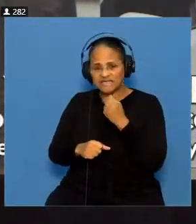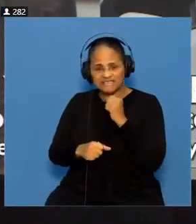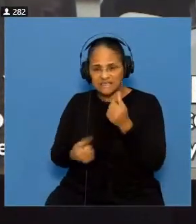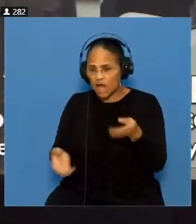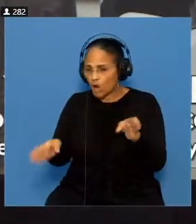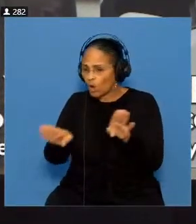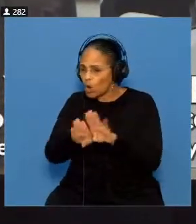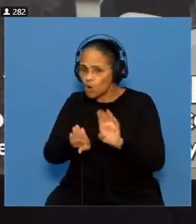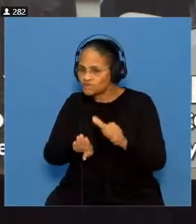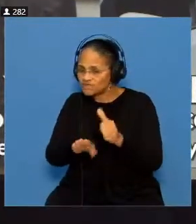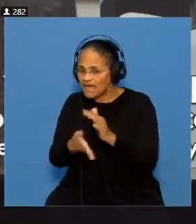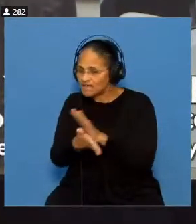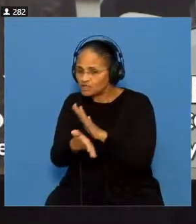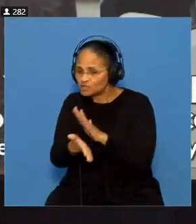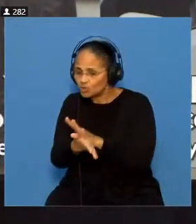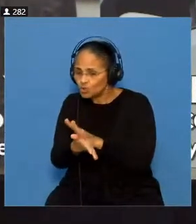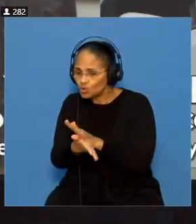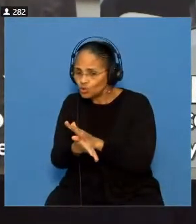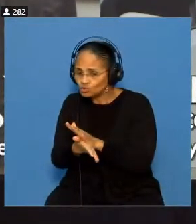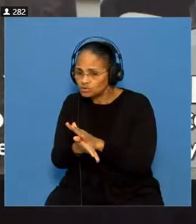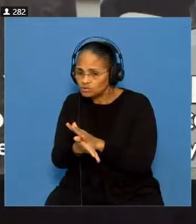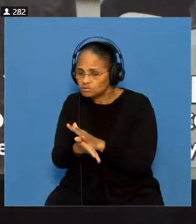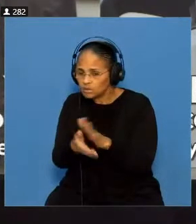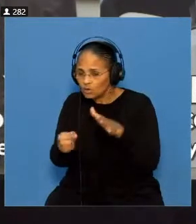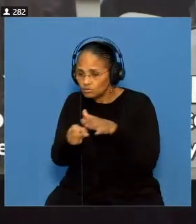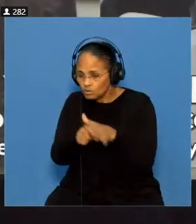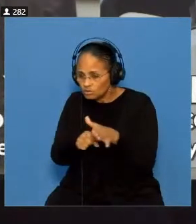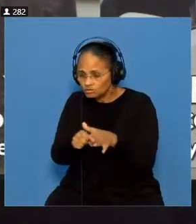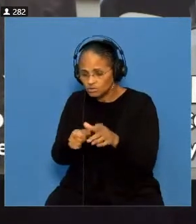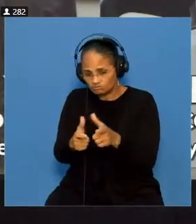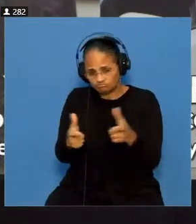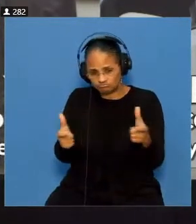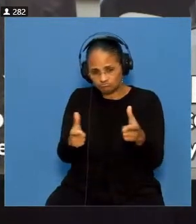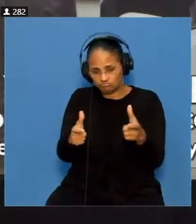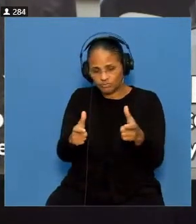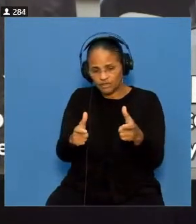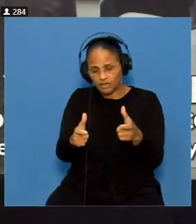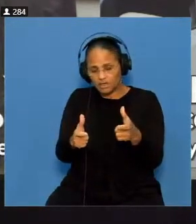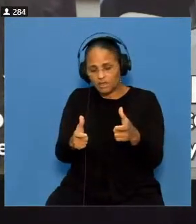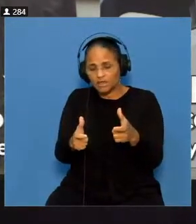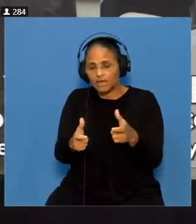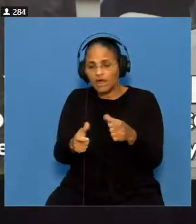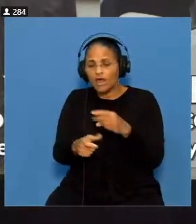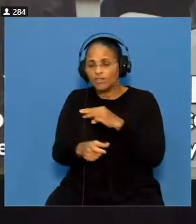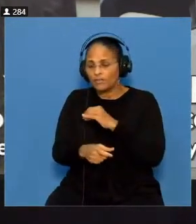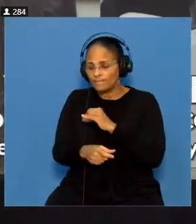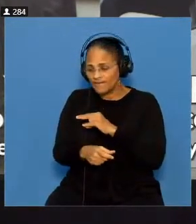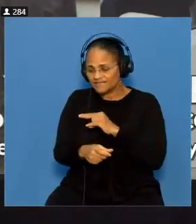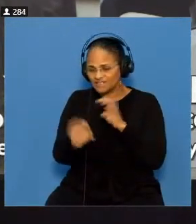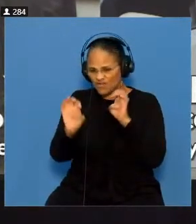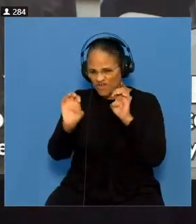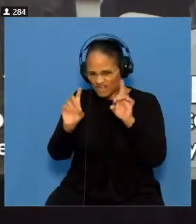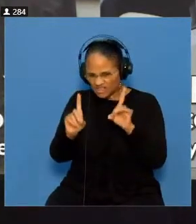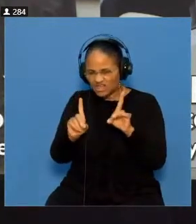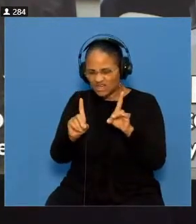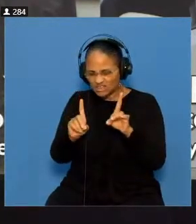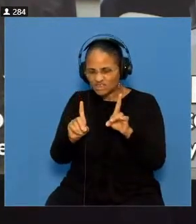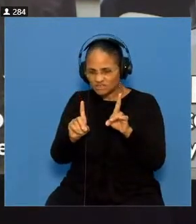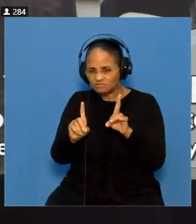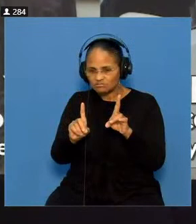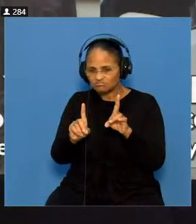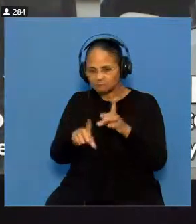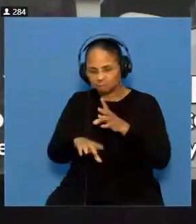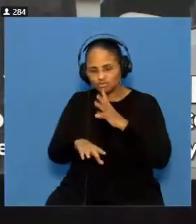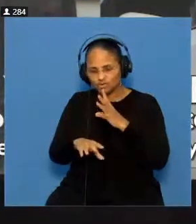any school on a broad level and requested schools to close. The Minister of Education had